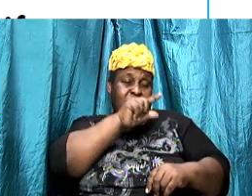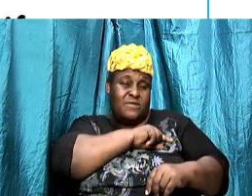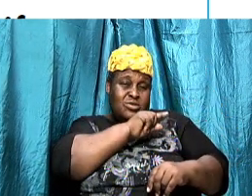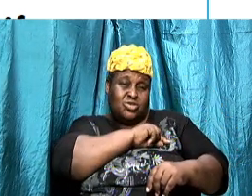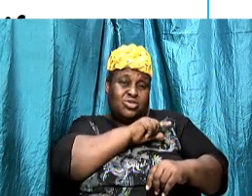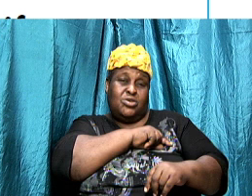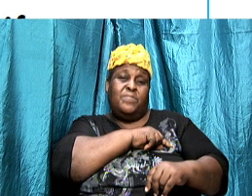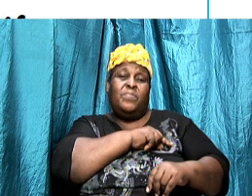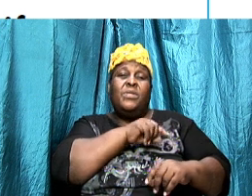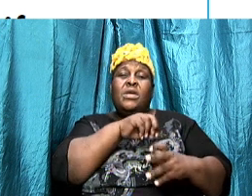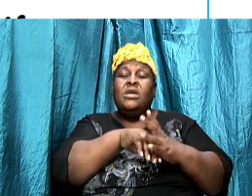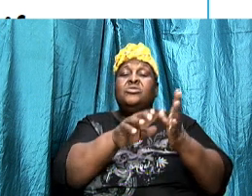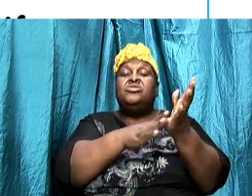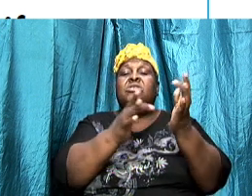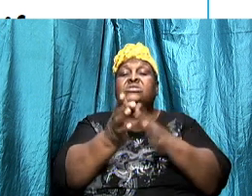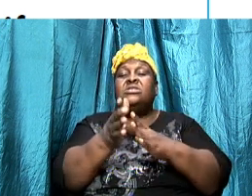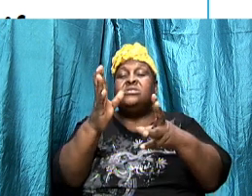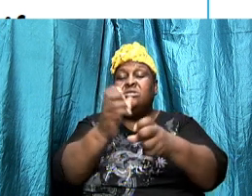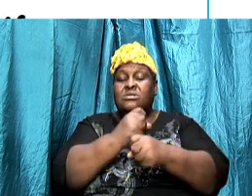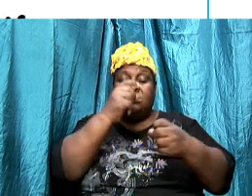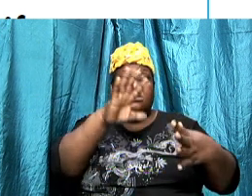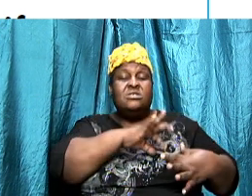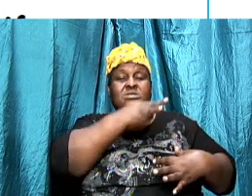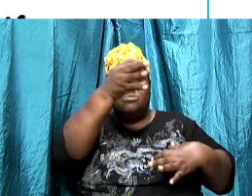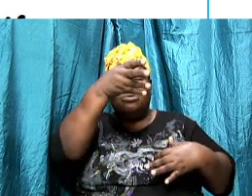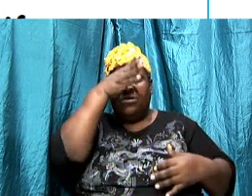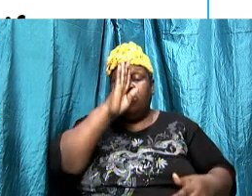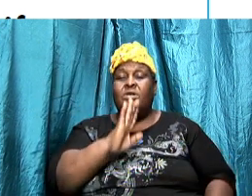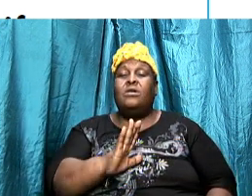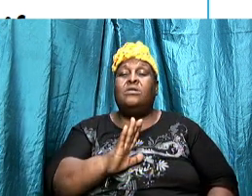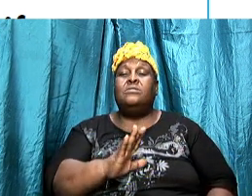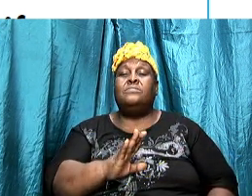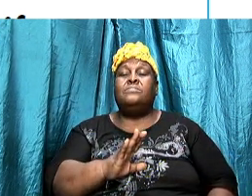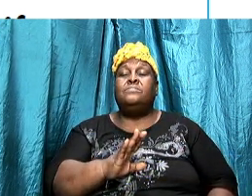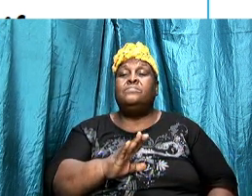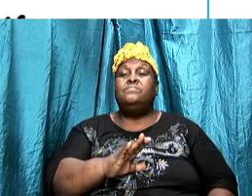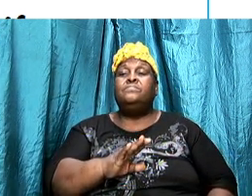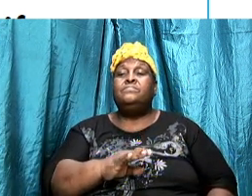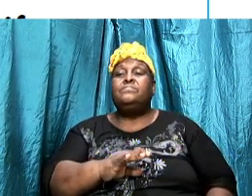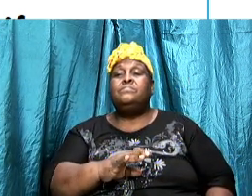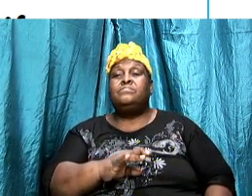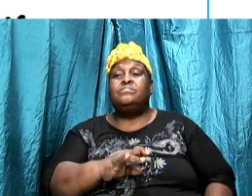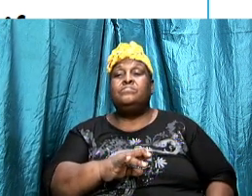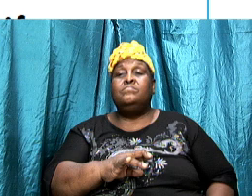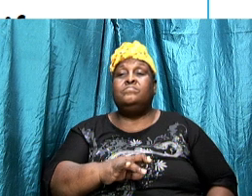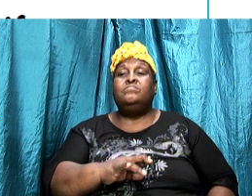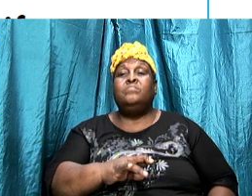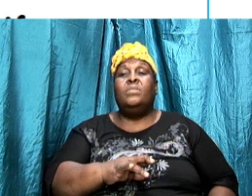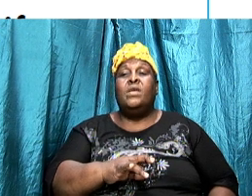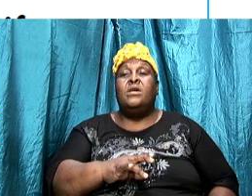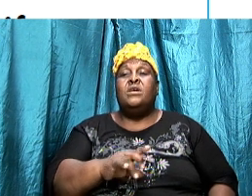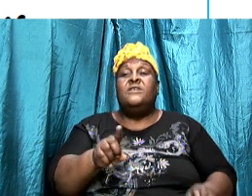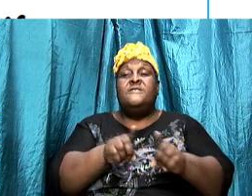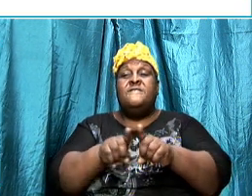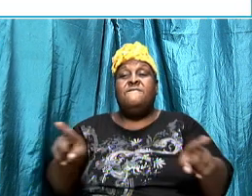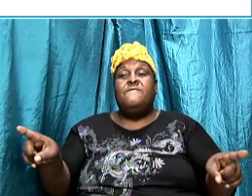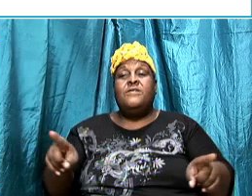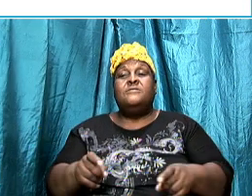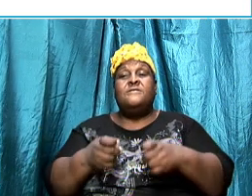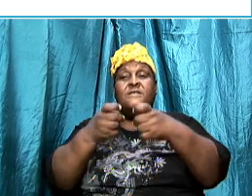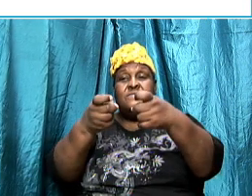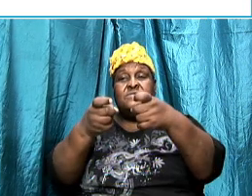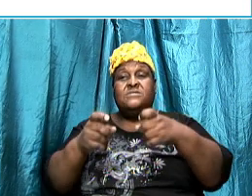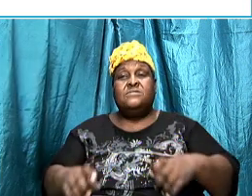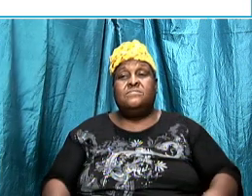Christ, it takes the Spirit of God. And so let us move to the next slide in the interest of